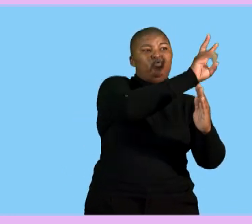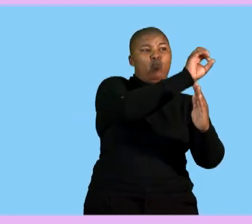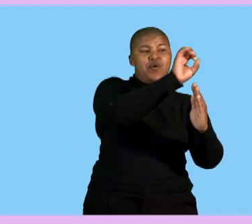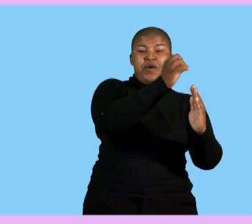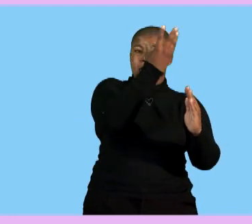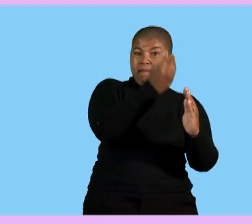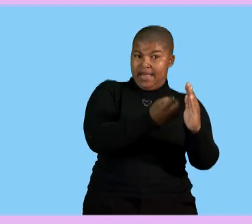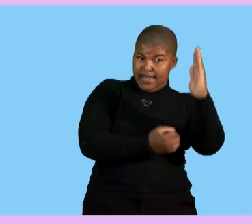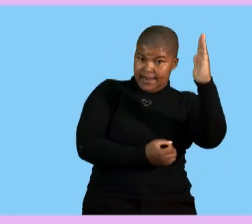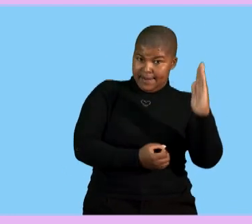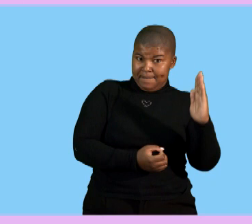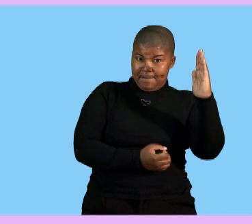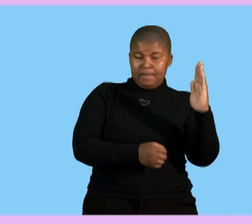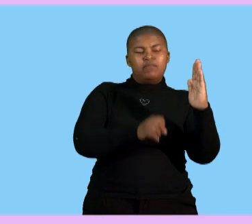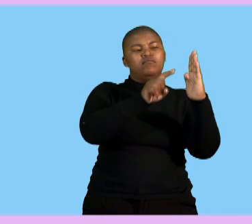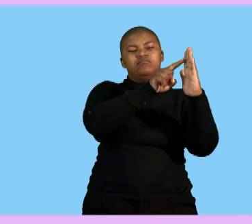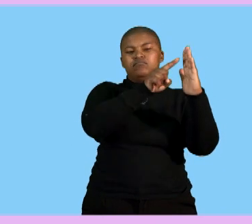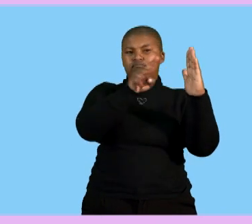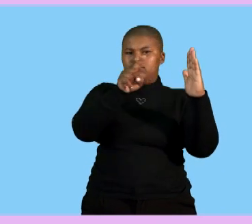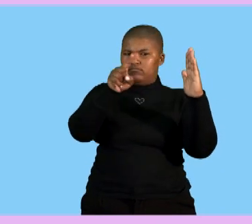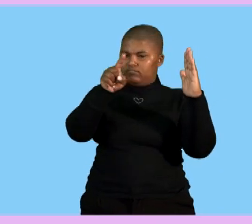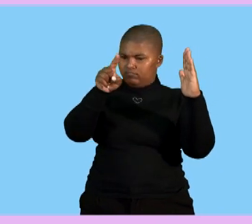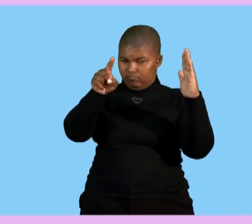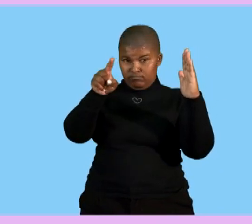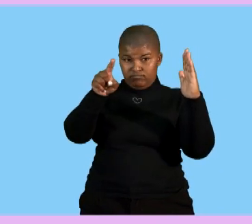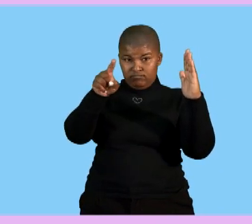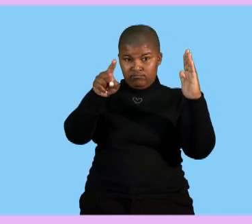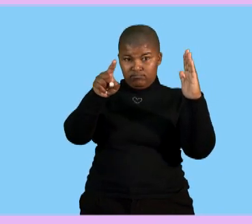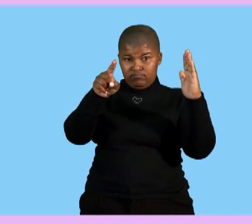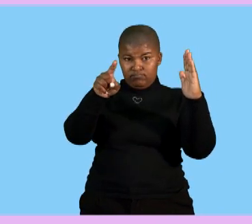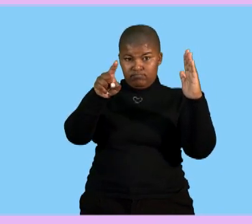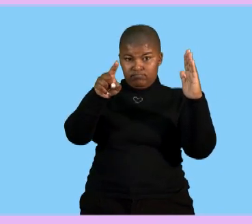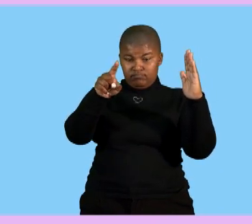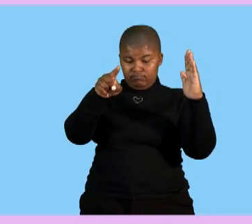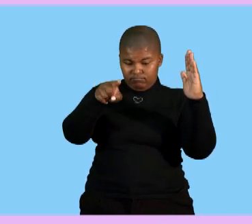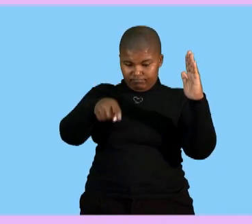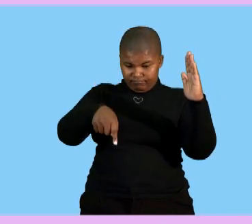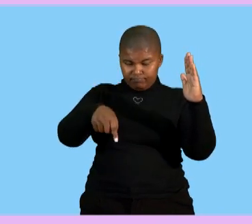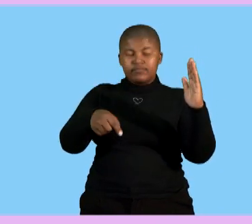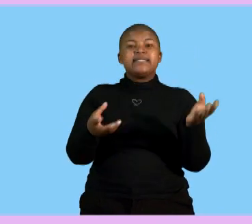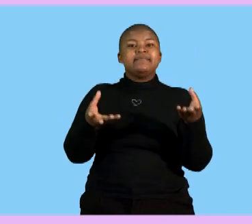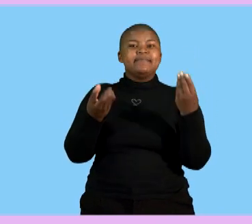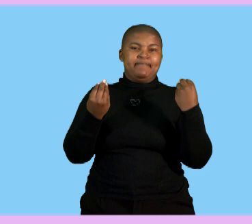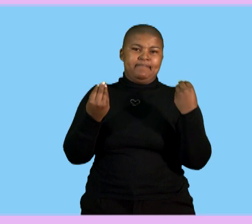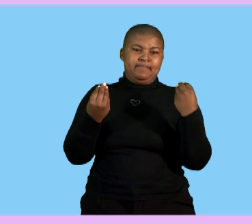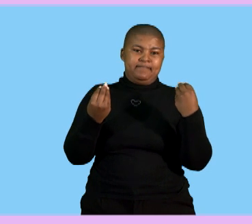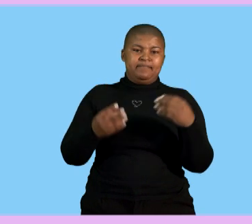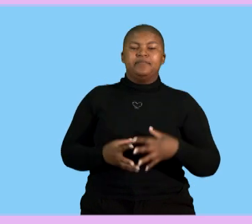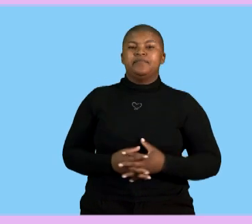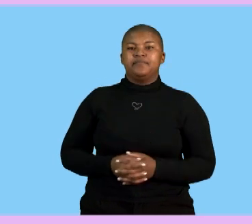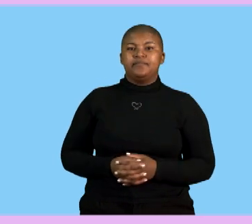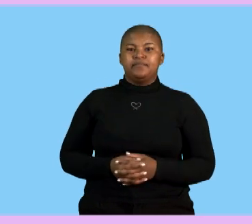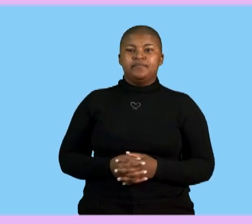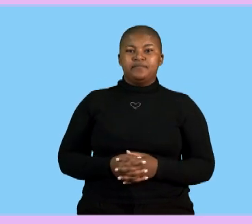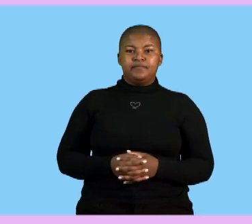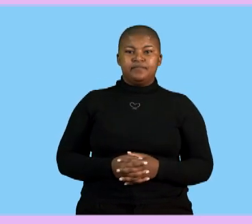the left-hand side, trace it down until we reach our graph, and then go down,